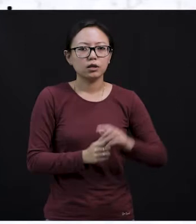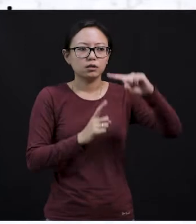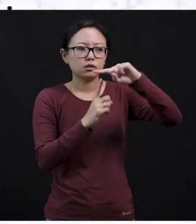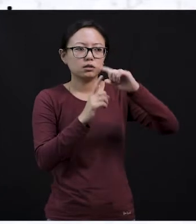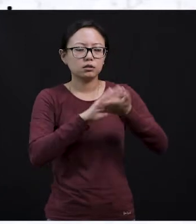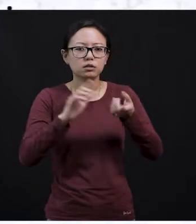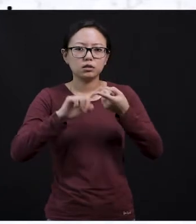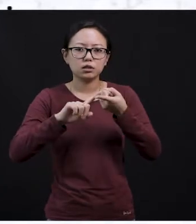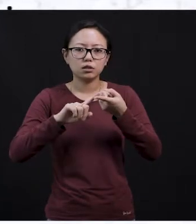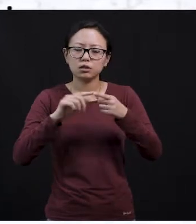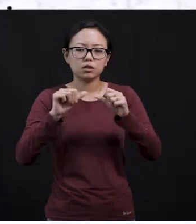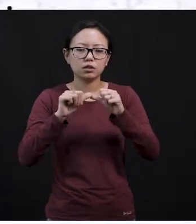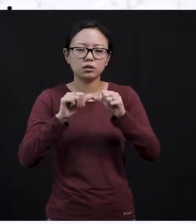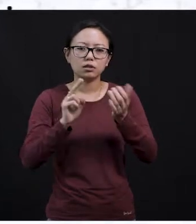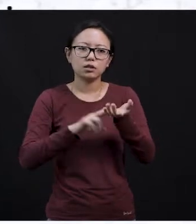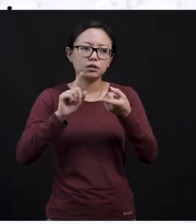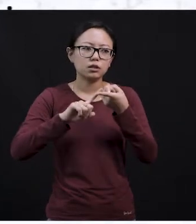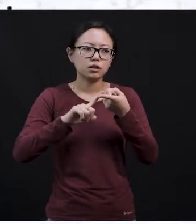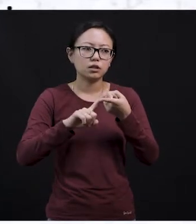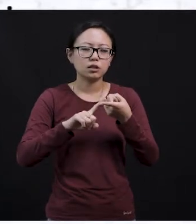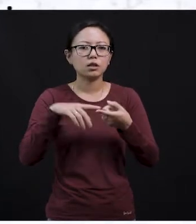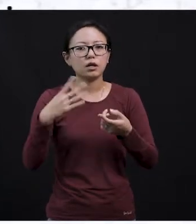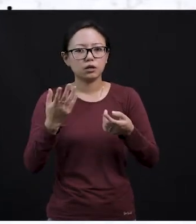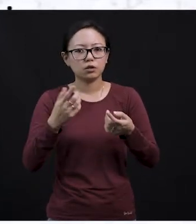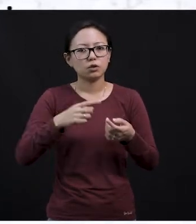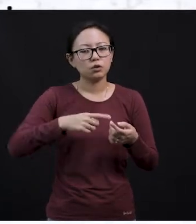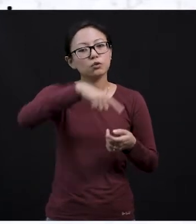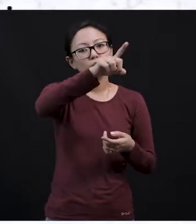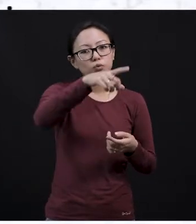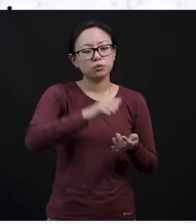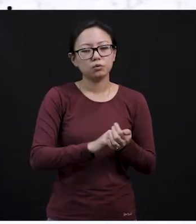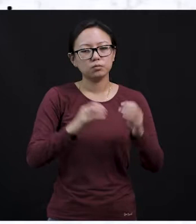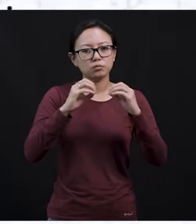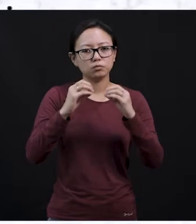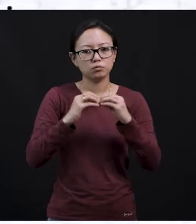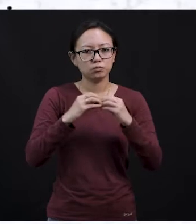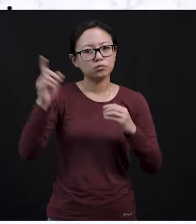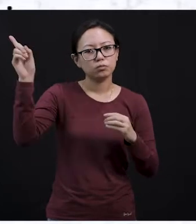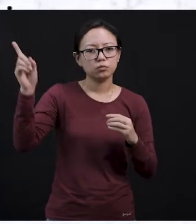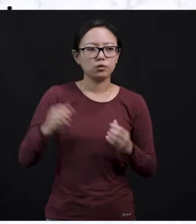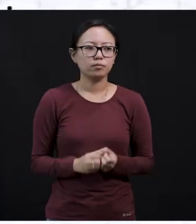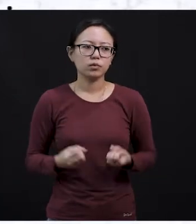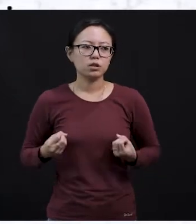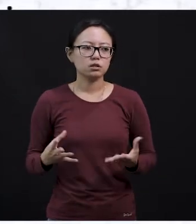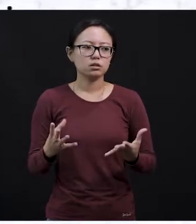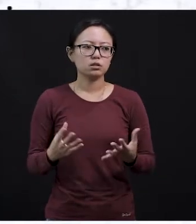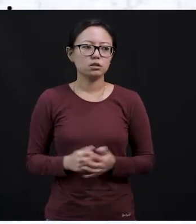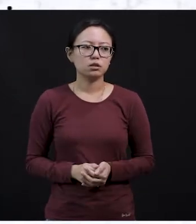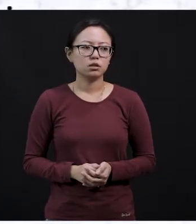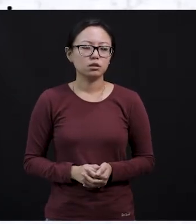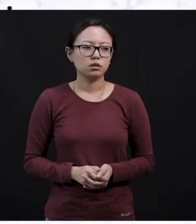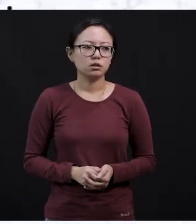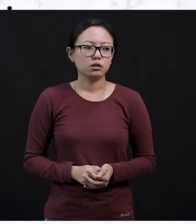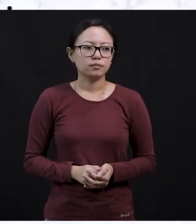in India. 4 years later, in 1854, the first cotton mill was started in Bombay. And because of